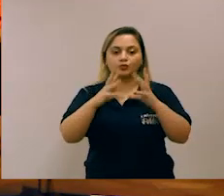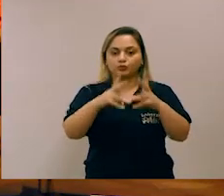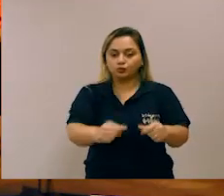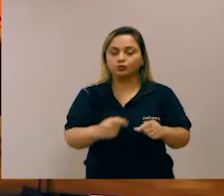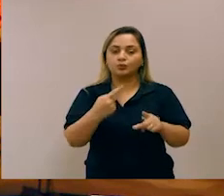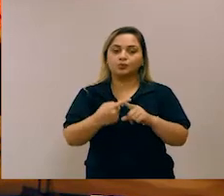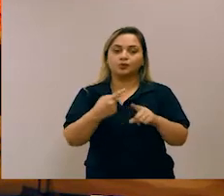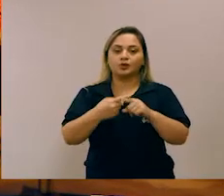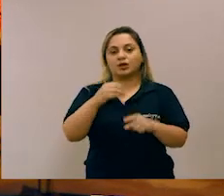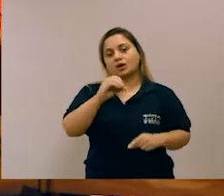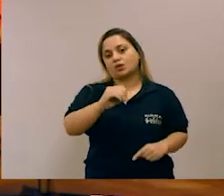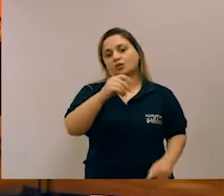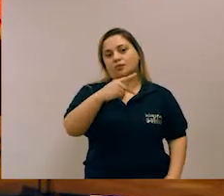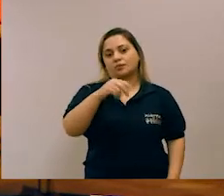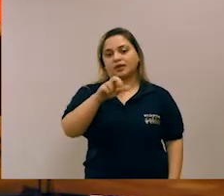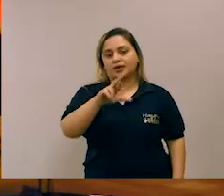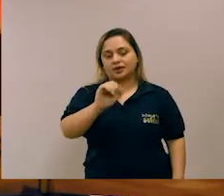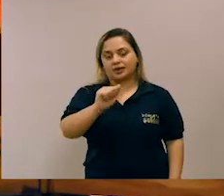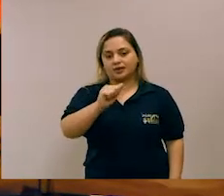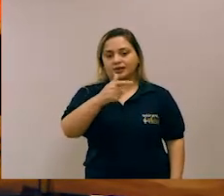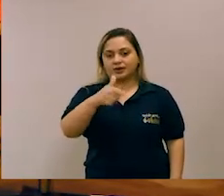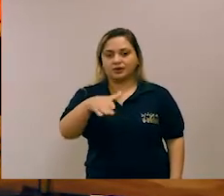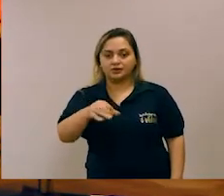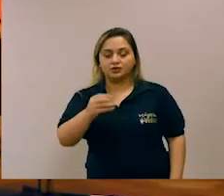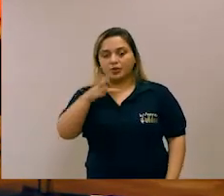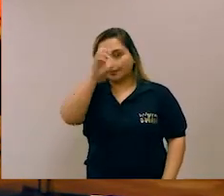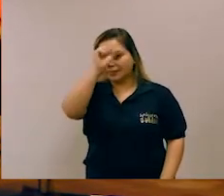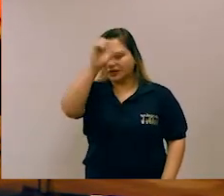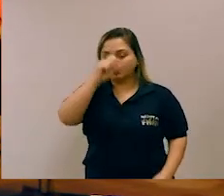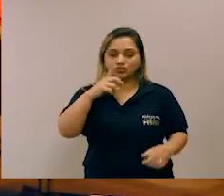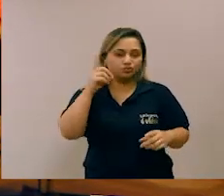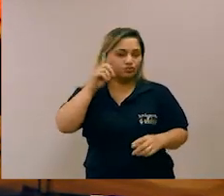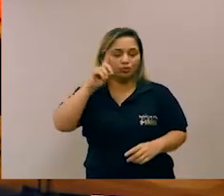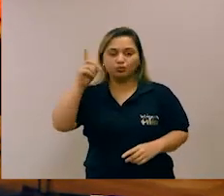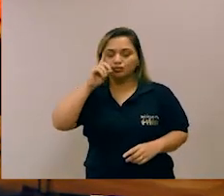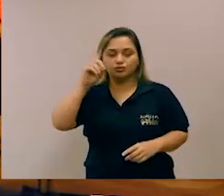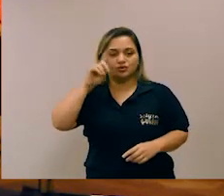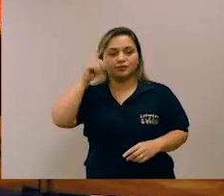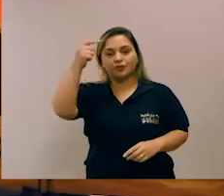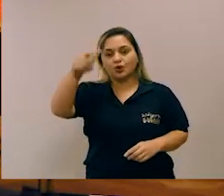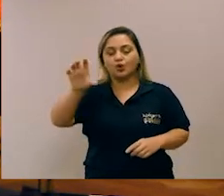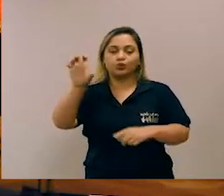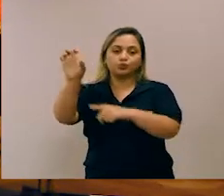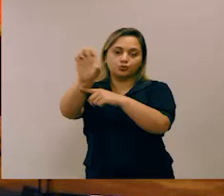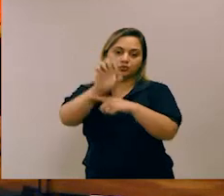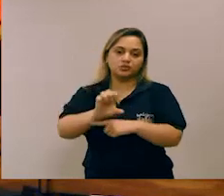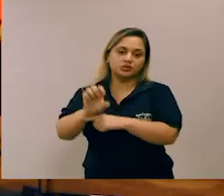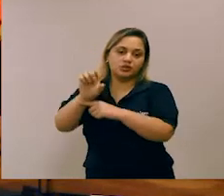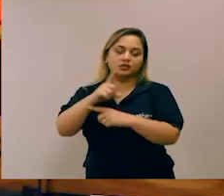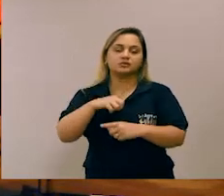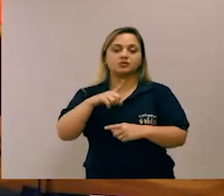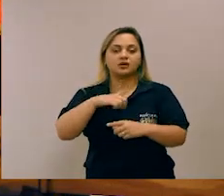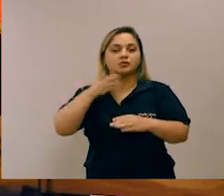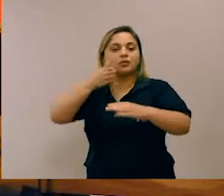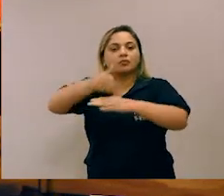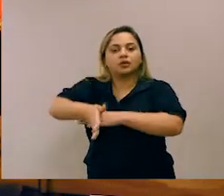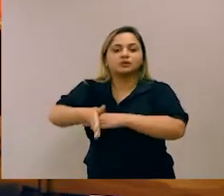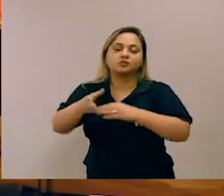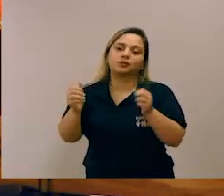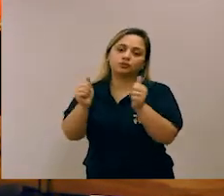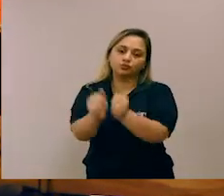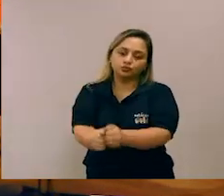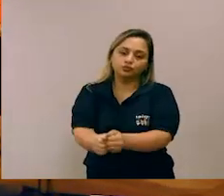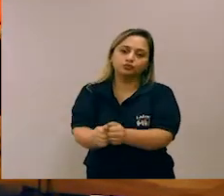operations, in the missions, to get to know. So it's continuous learning that we have there. Other Brazilian states, we